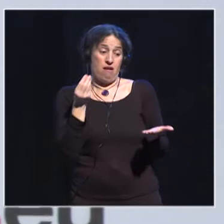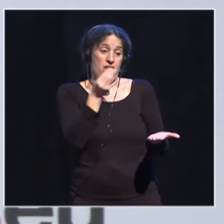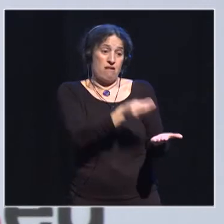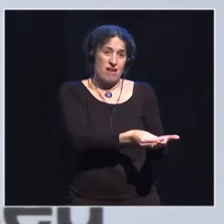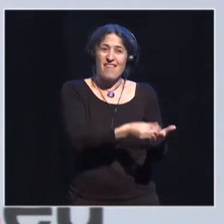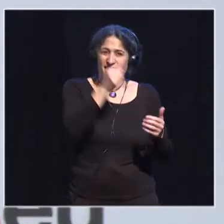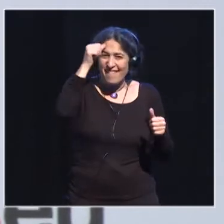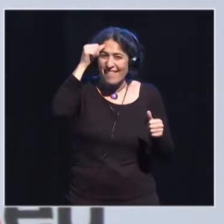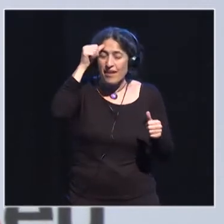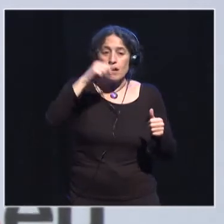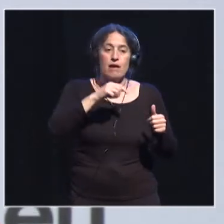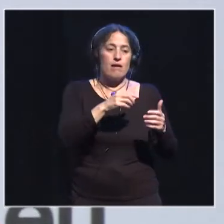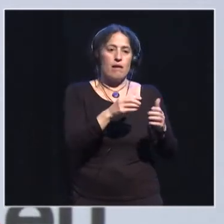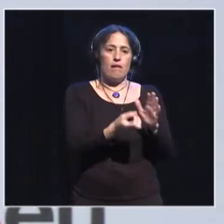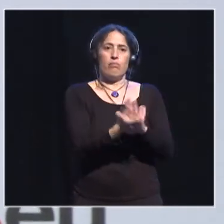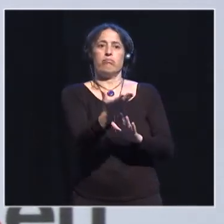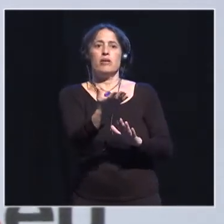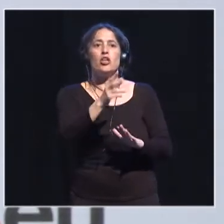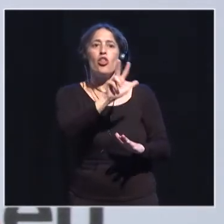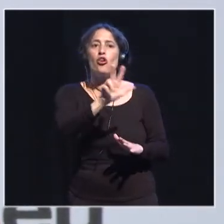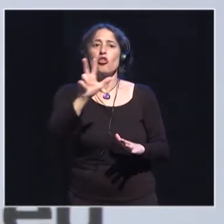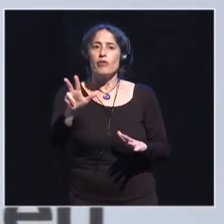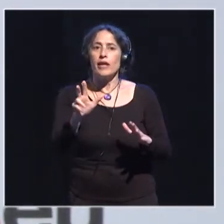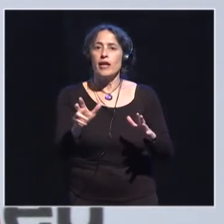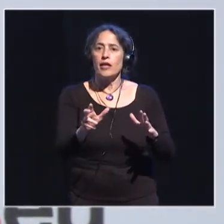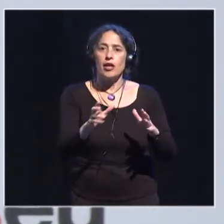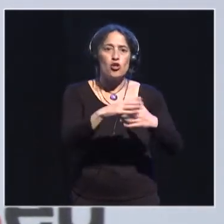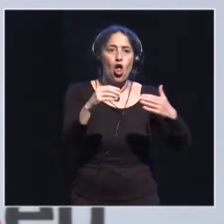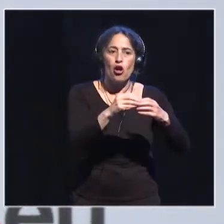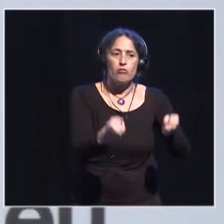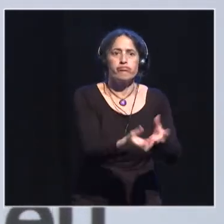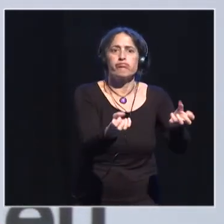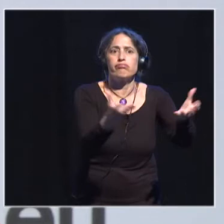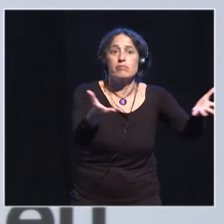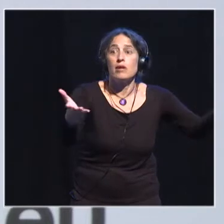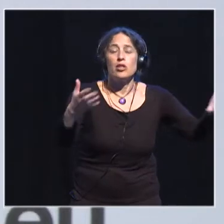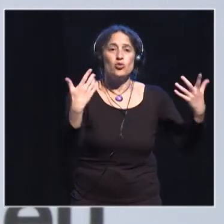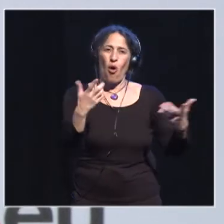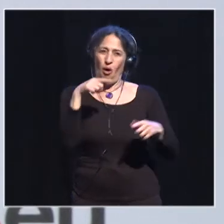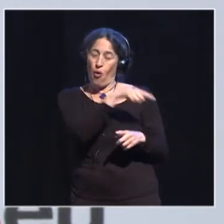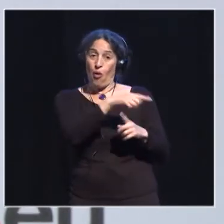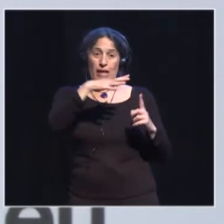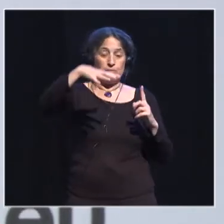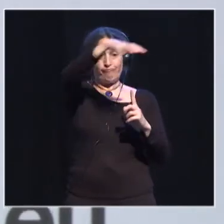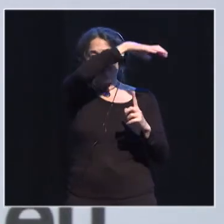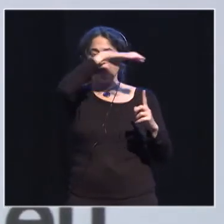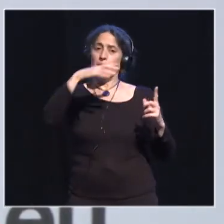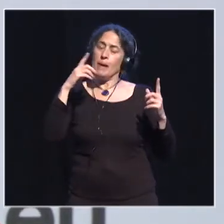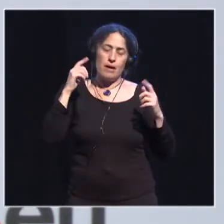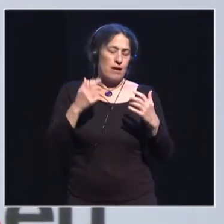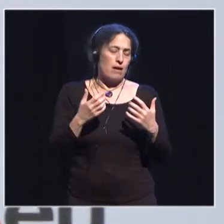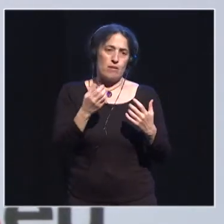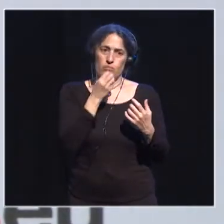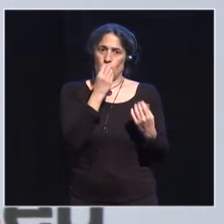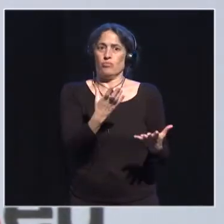both at the level of connectivity, but also policy about the priority sectors that we want to enable through digitization. I think both of them have to come together. And if